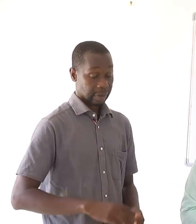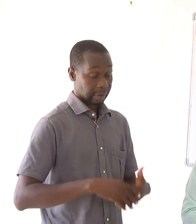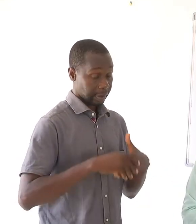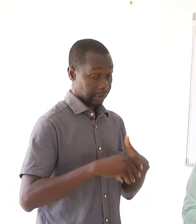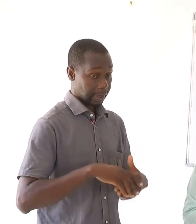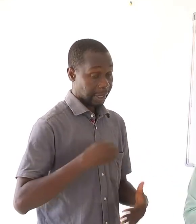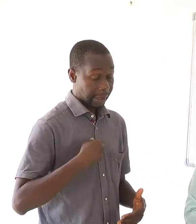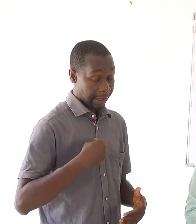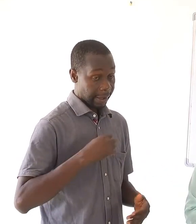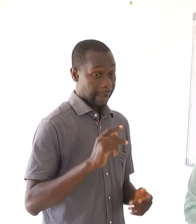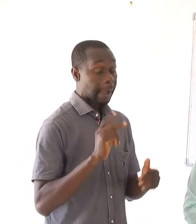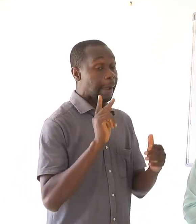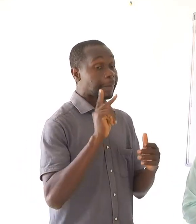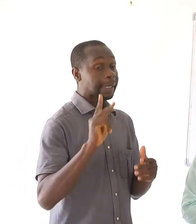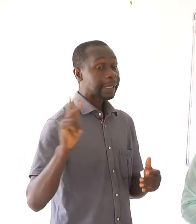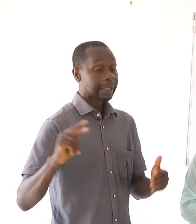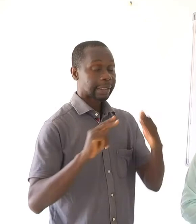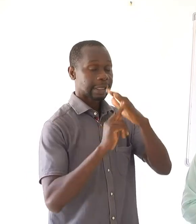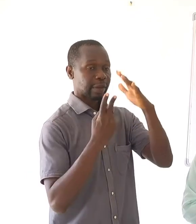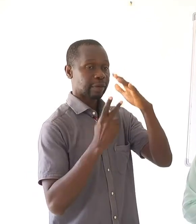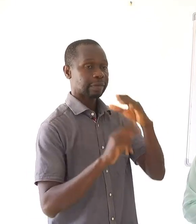will introduce himself.